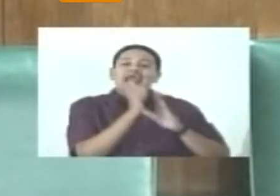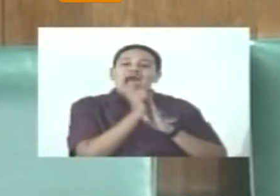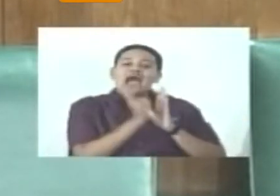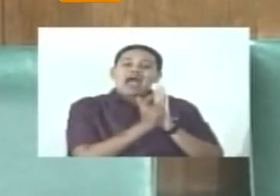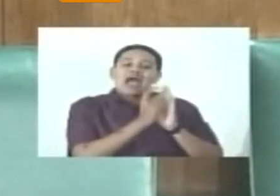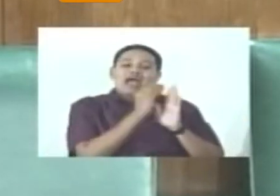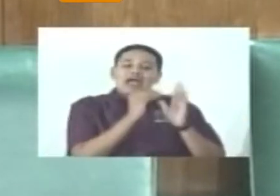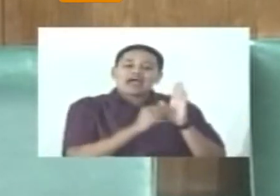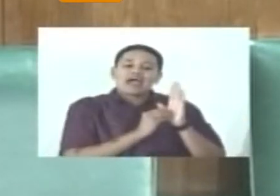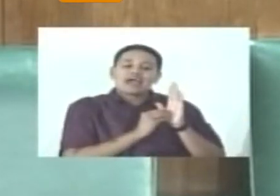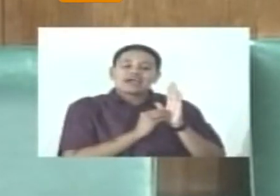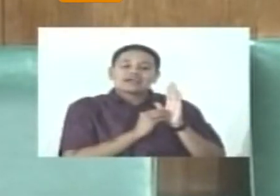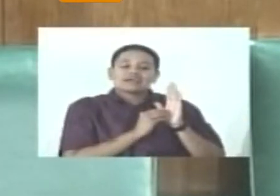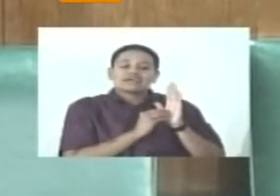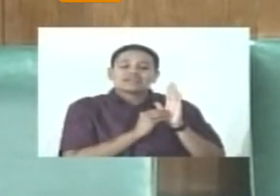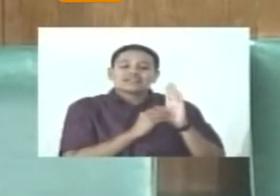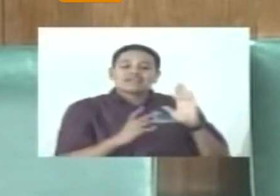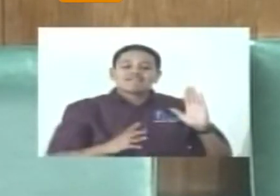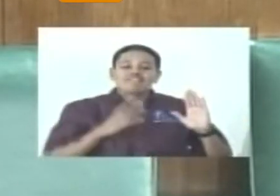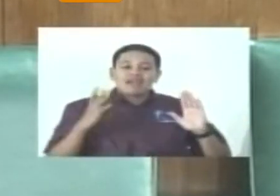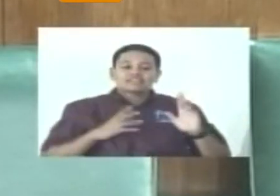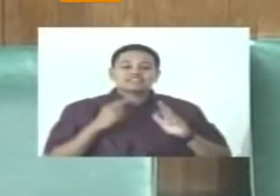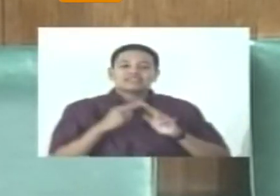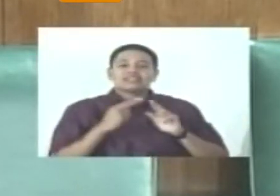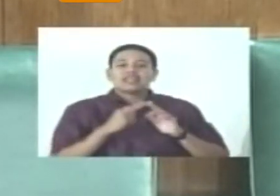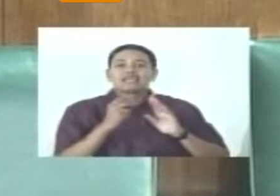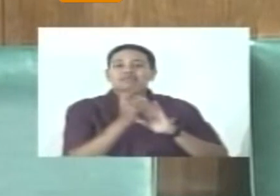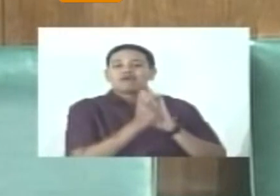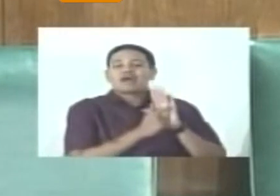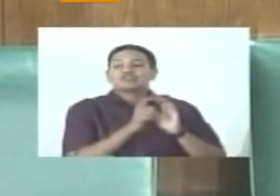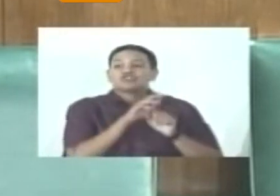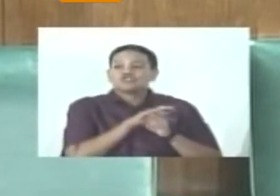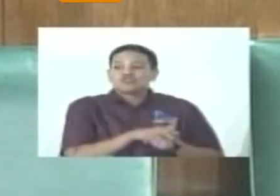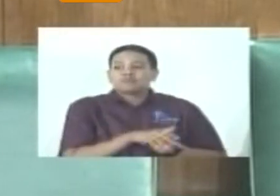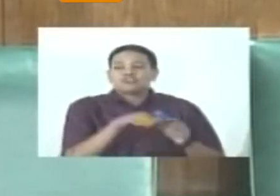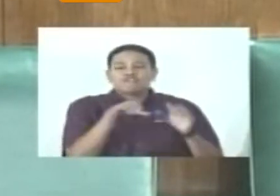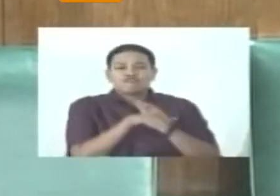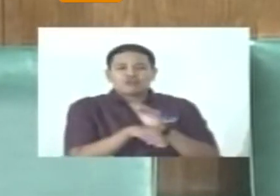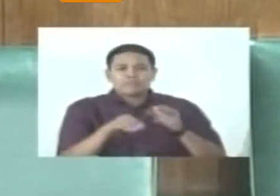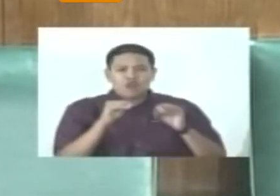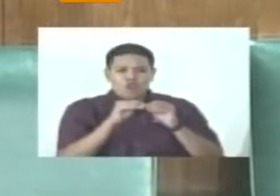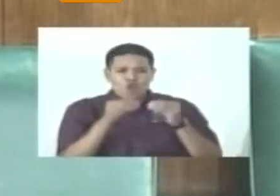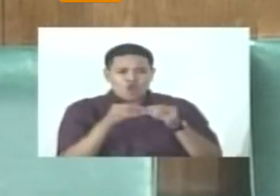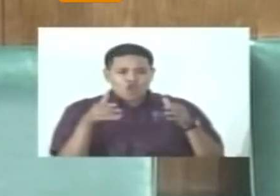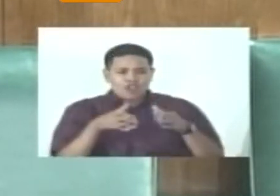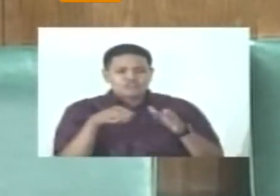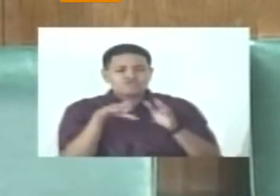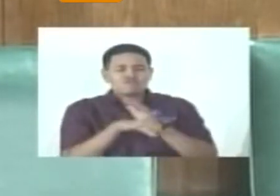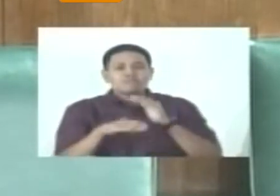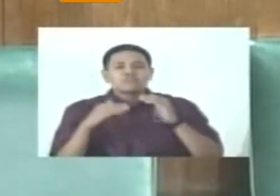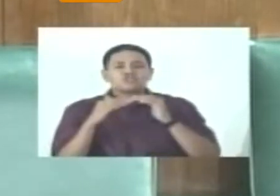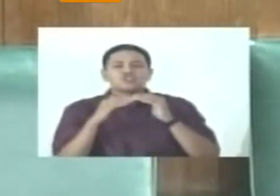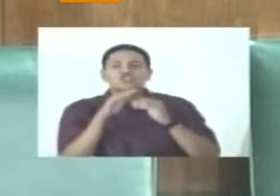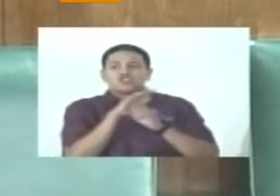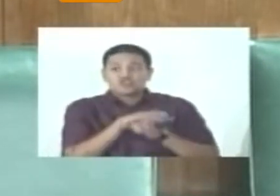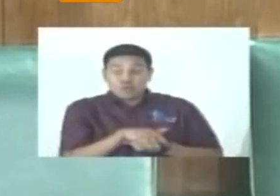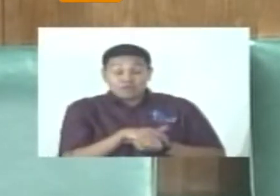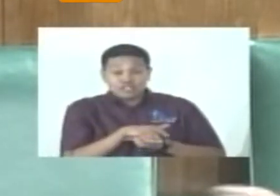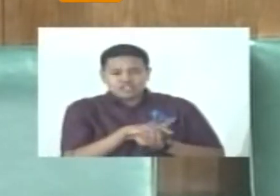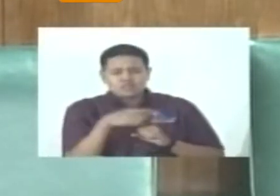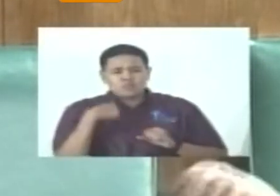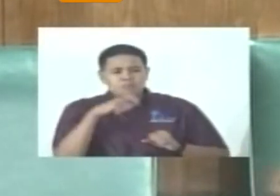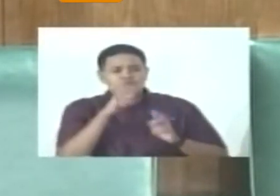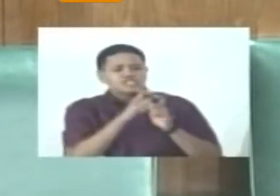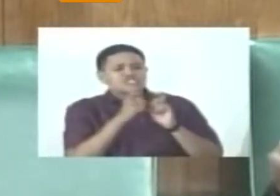that fancy name act, the suppression of criminal organizations, criminal justice, suppression of criminal organizations. We